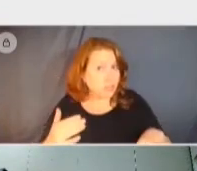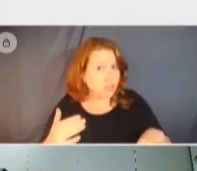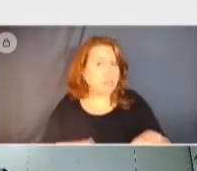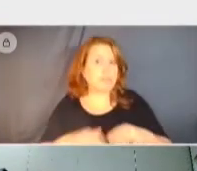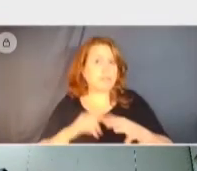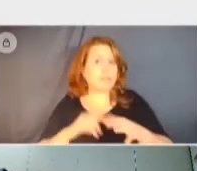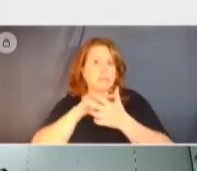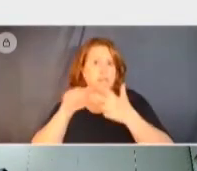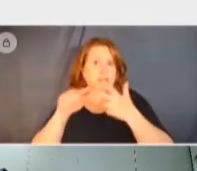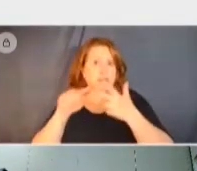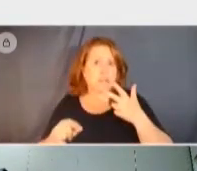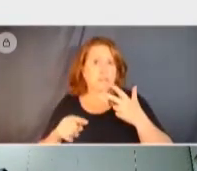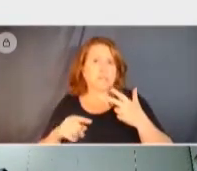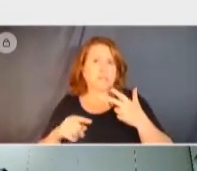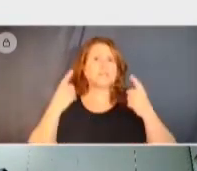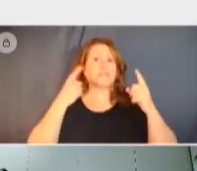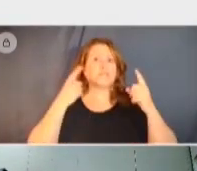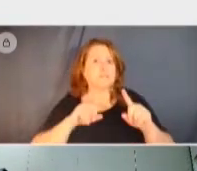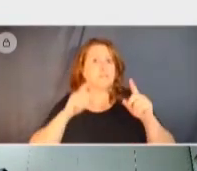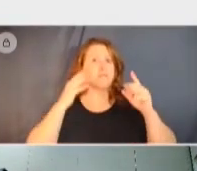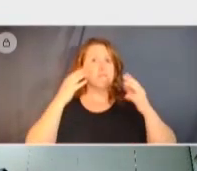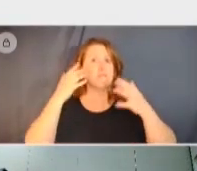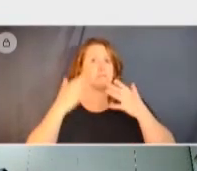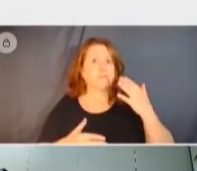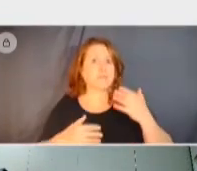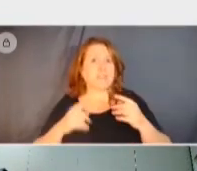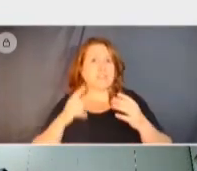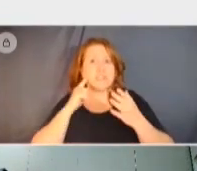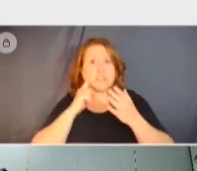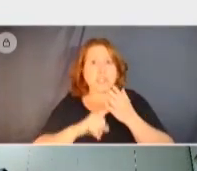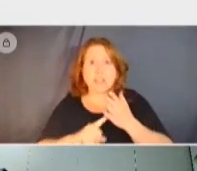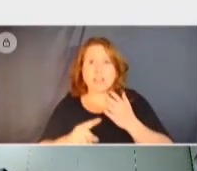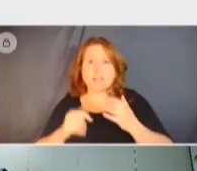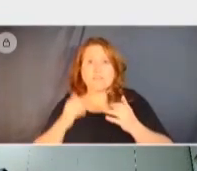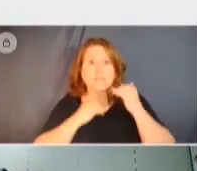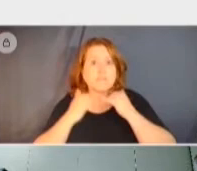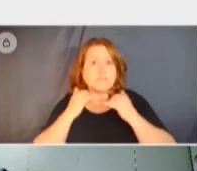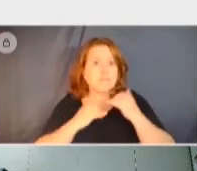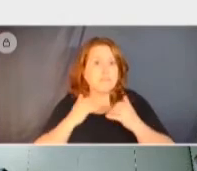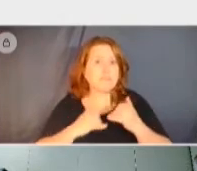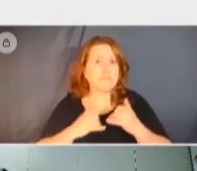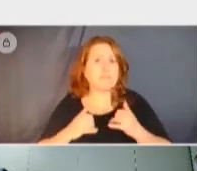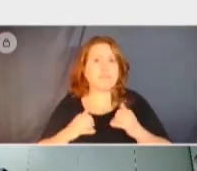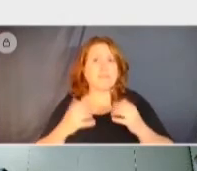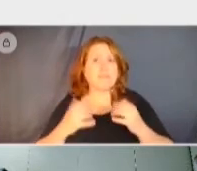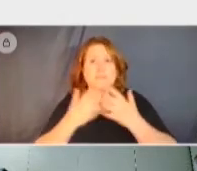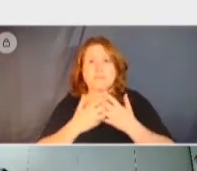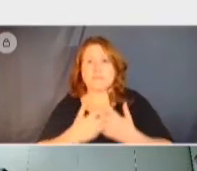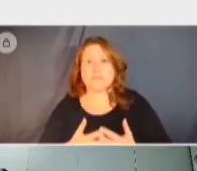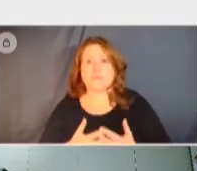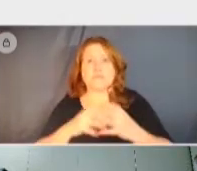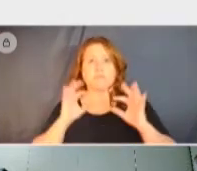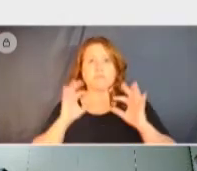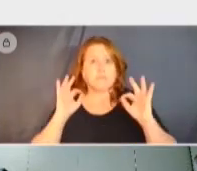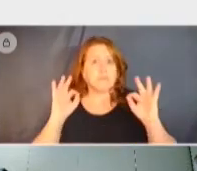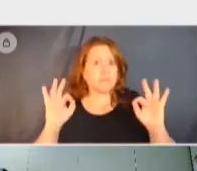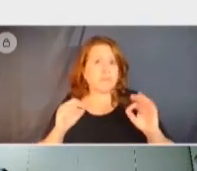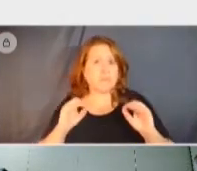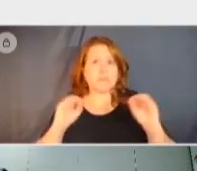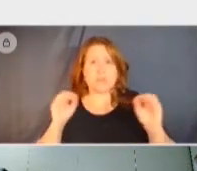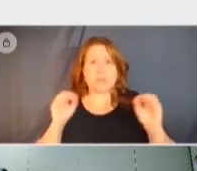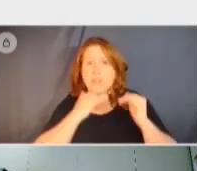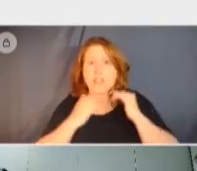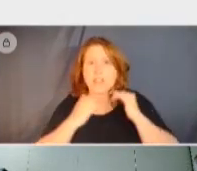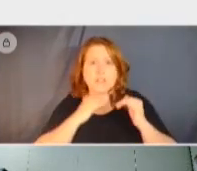that the supplied hash code checker could erroneously report a match. In the article, they talked about how if the